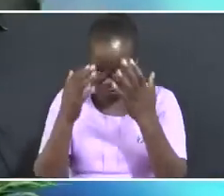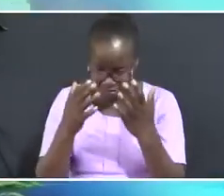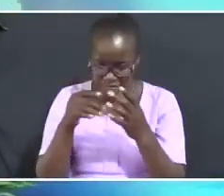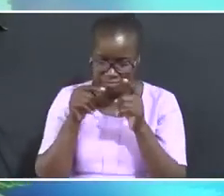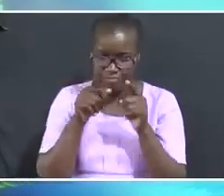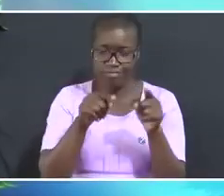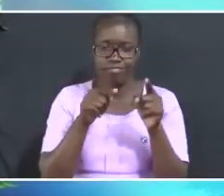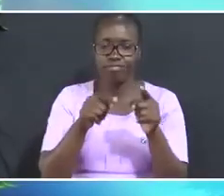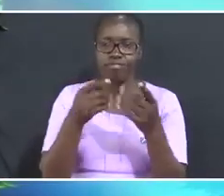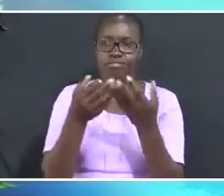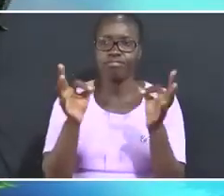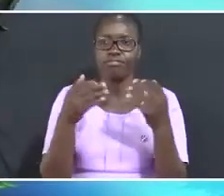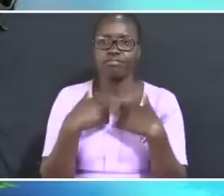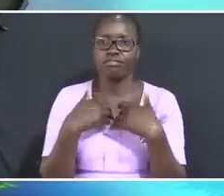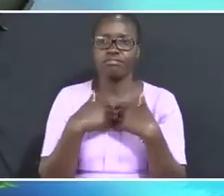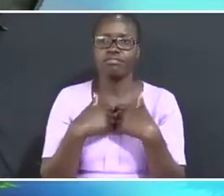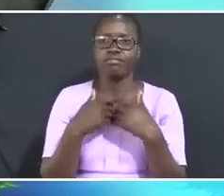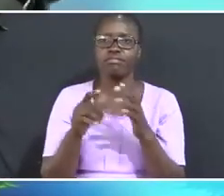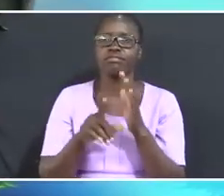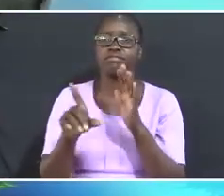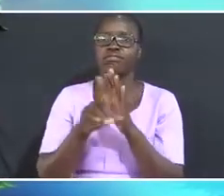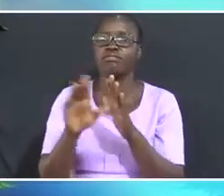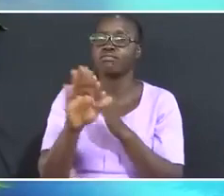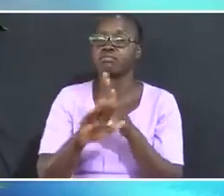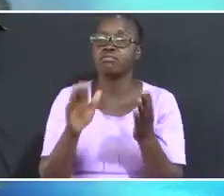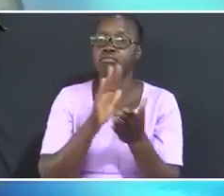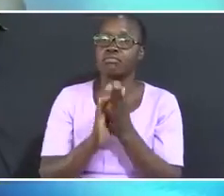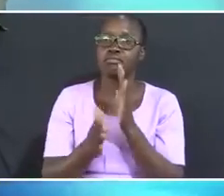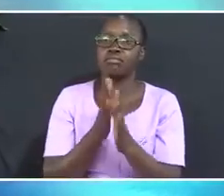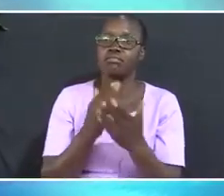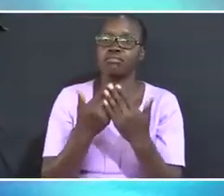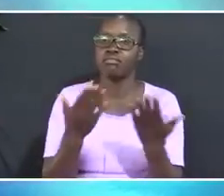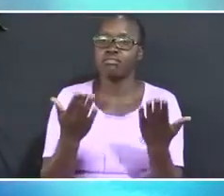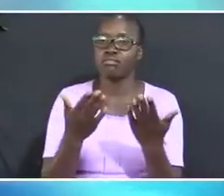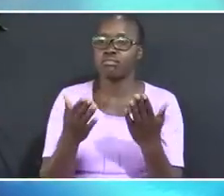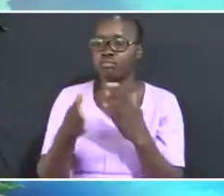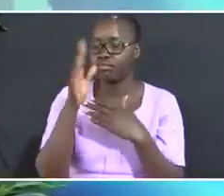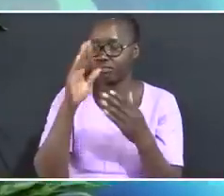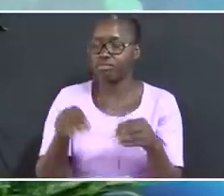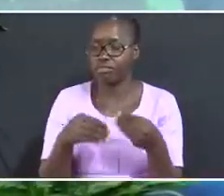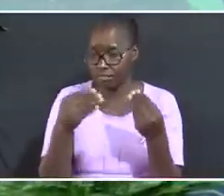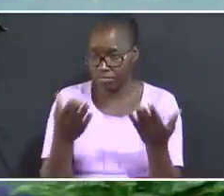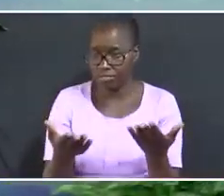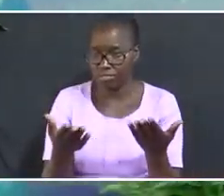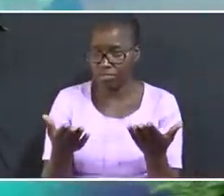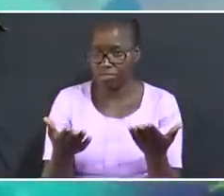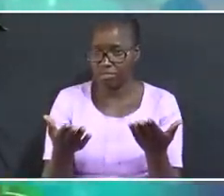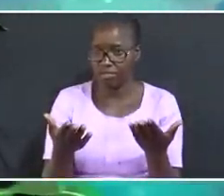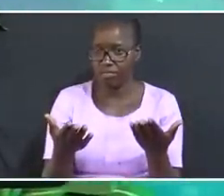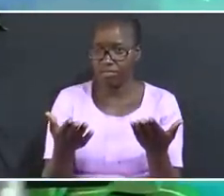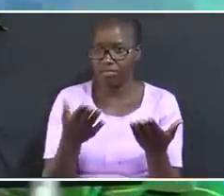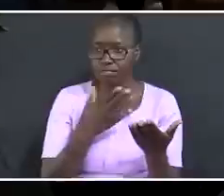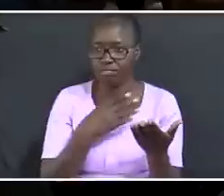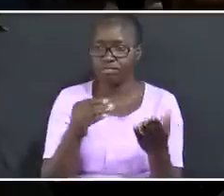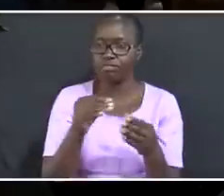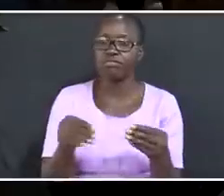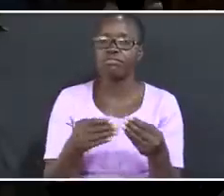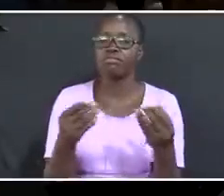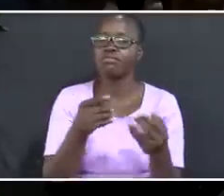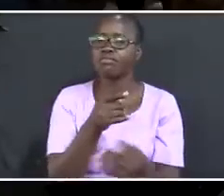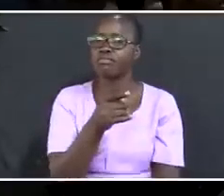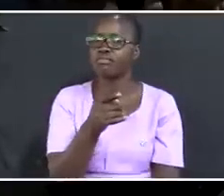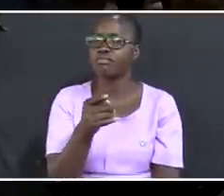freedom they have, and there's no legal environment. And God has also provided. And they have given